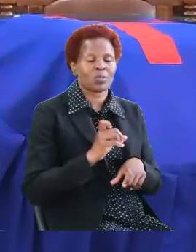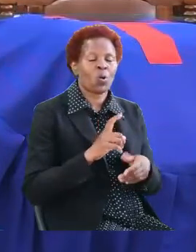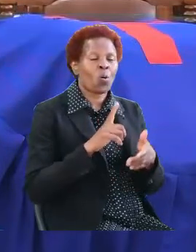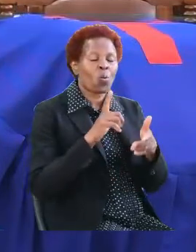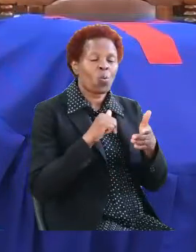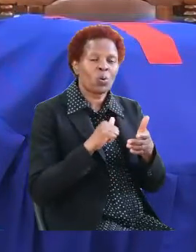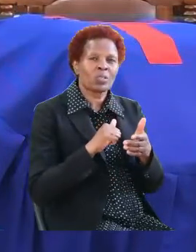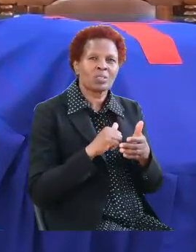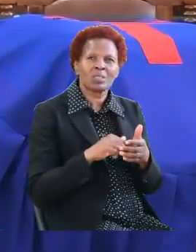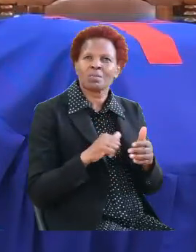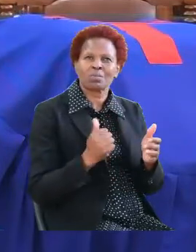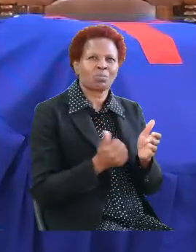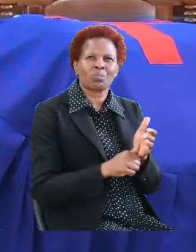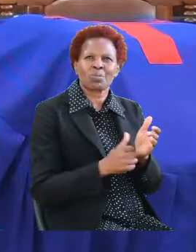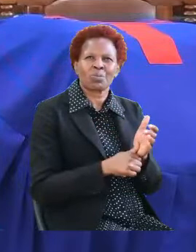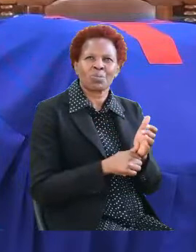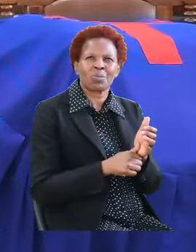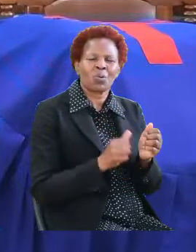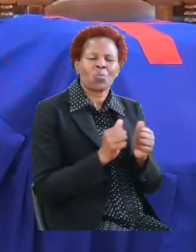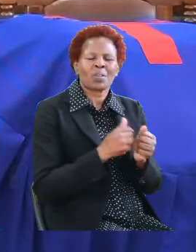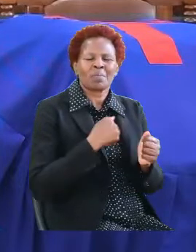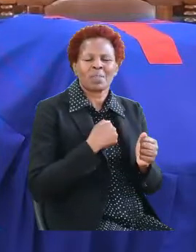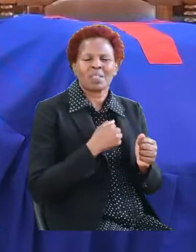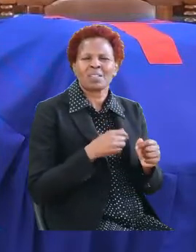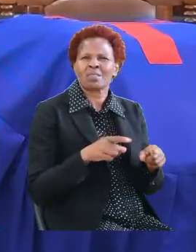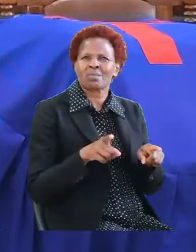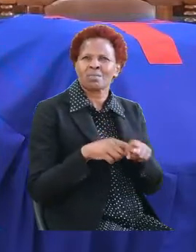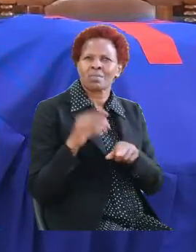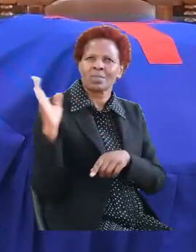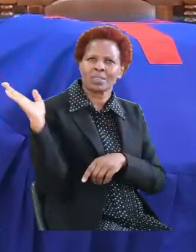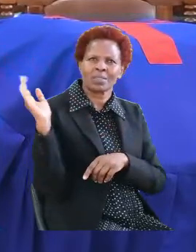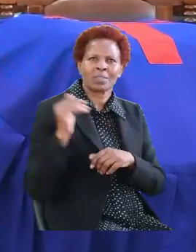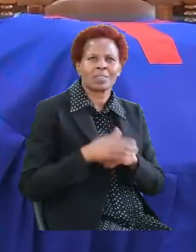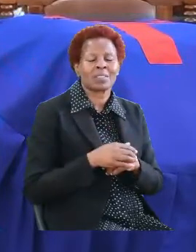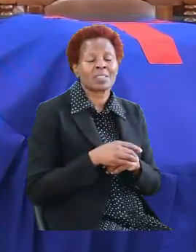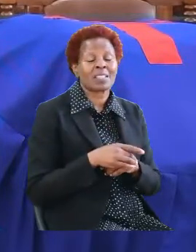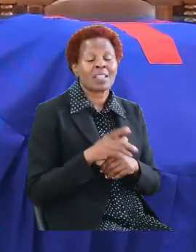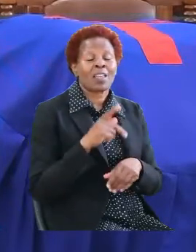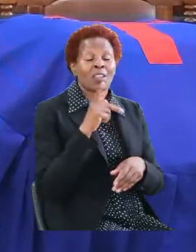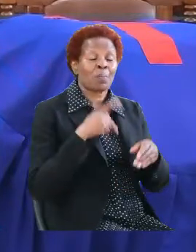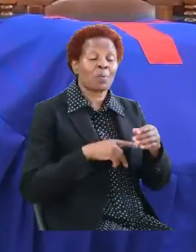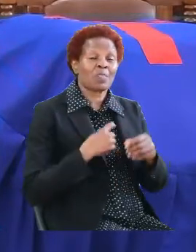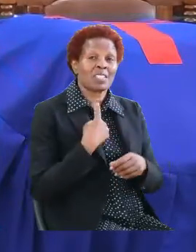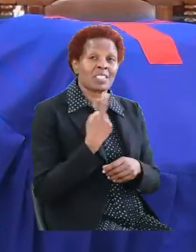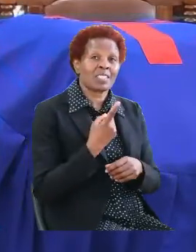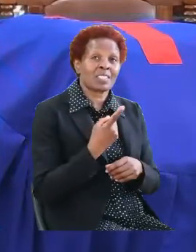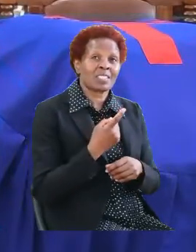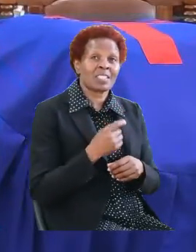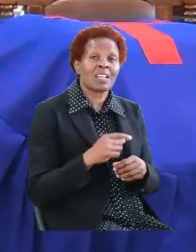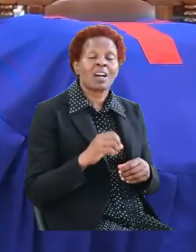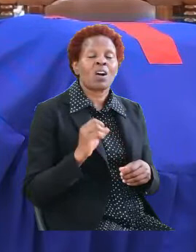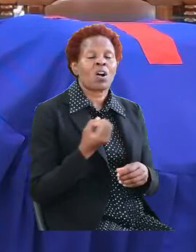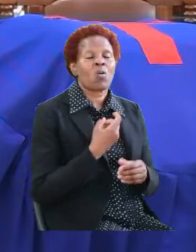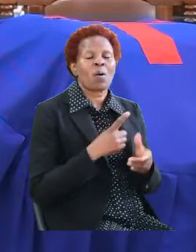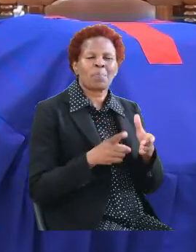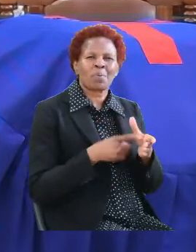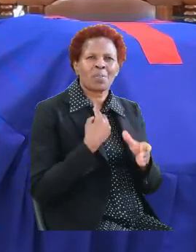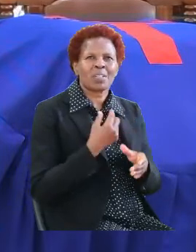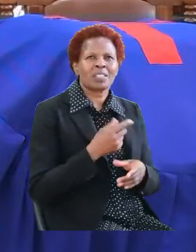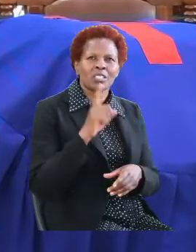is wrong with you? And what is wrong with me? Haggai says that our priorities are